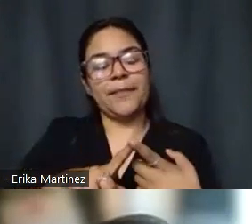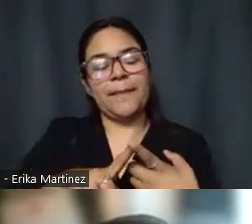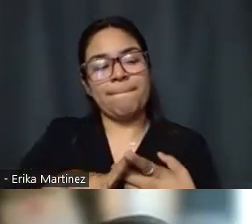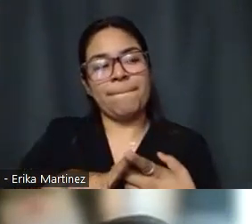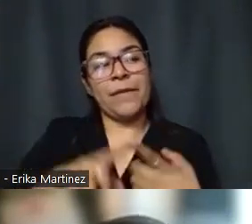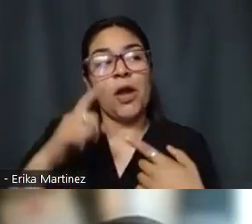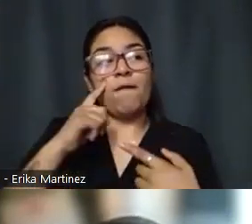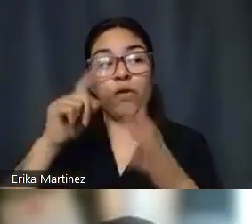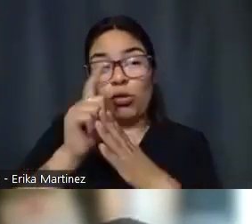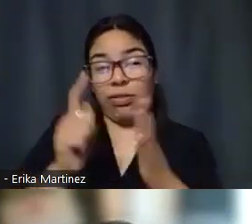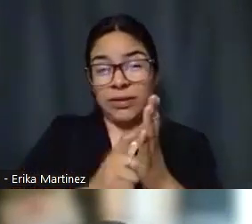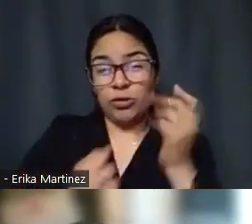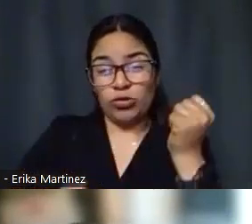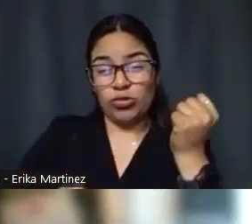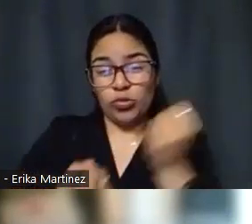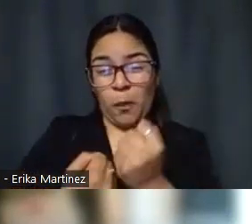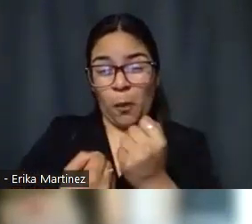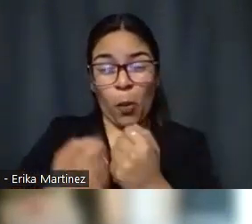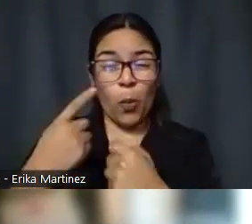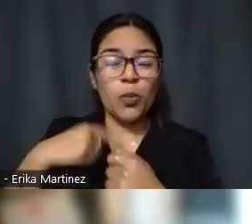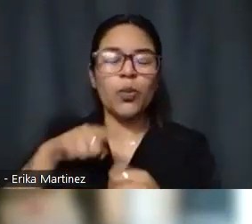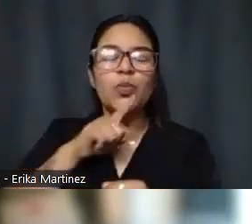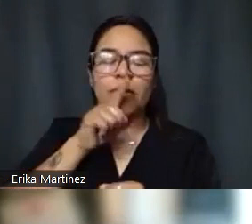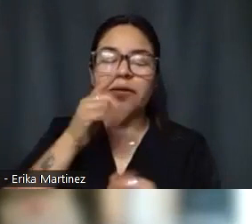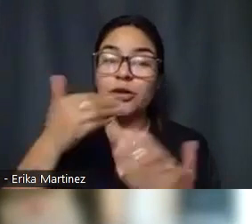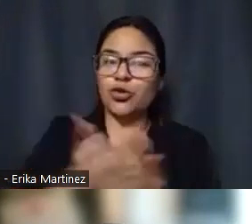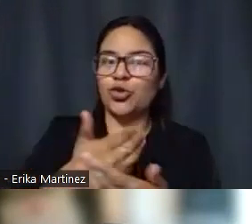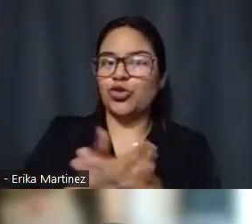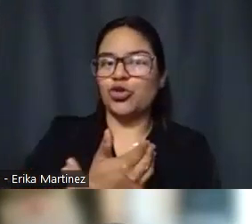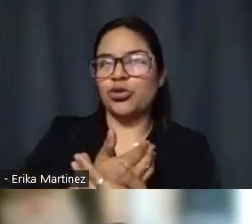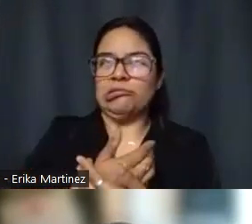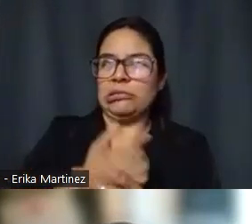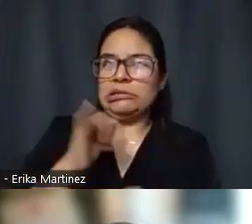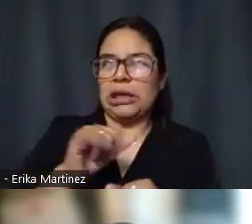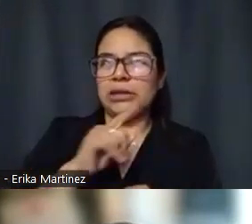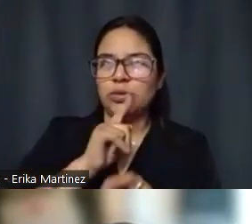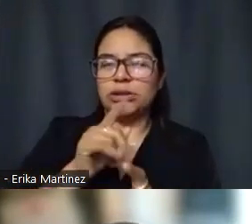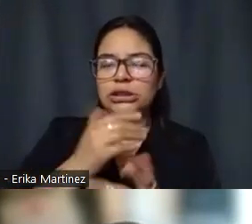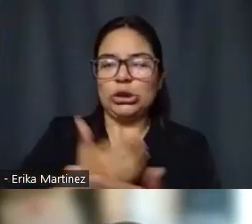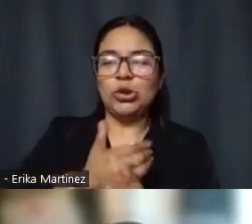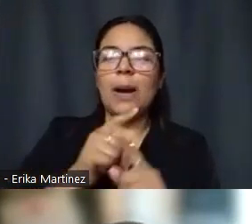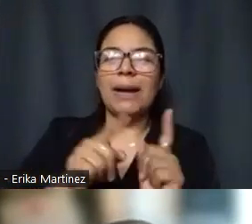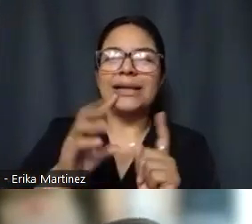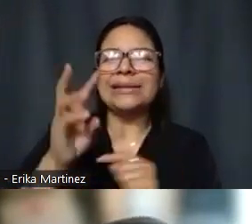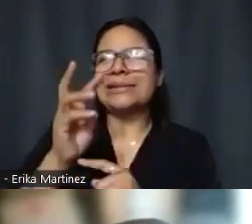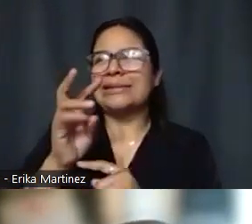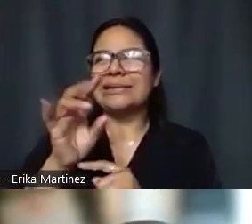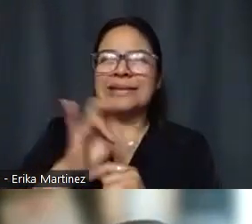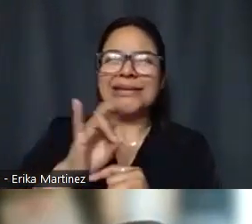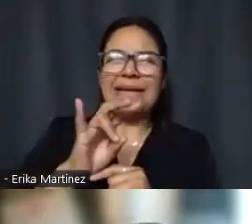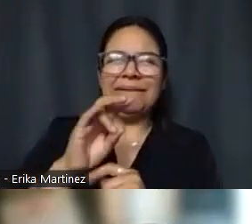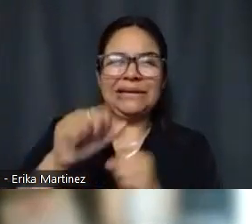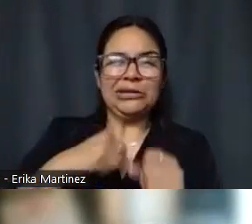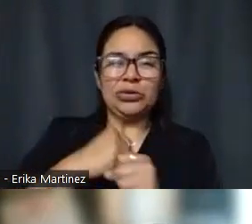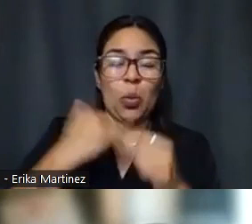legal assistance, this is a really new and exciting area. And I guess it's not really that new. It's probably 6 or 7 years